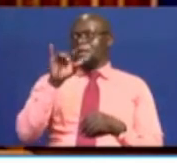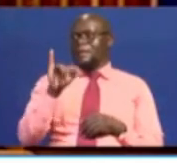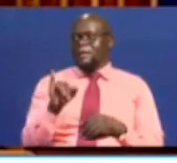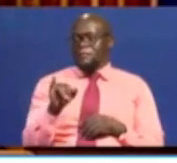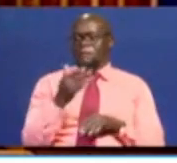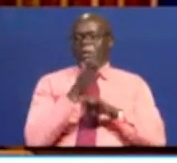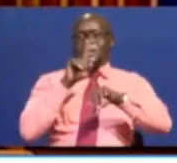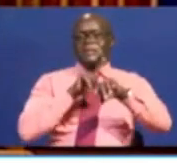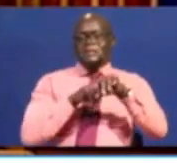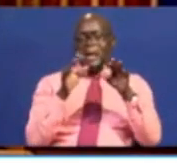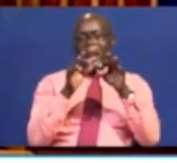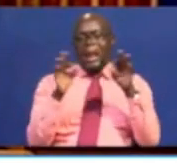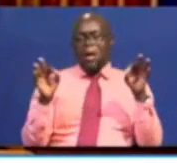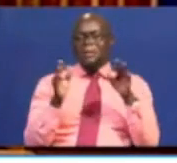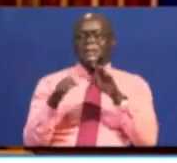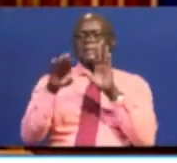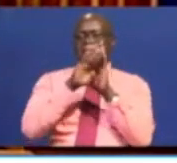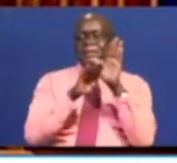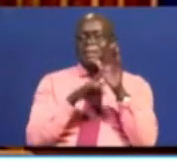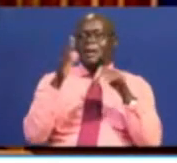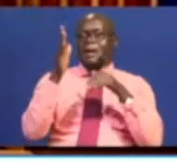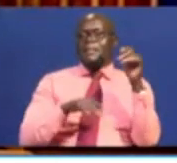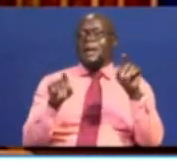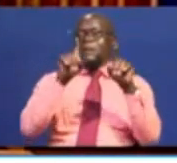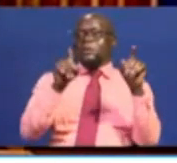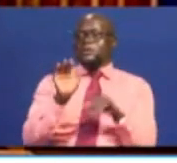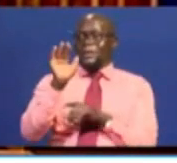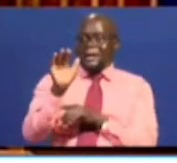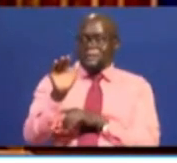long statement instead of asking a question. And